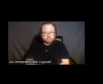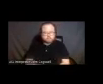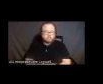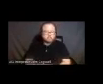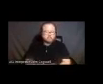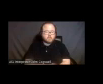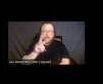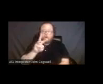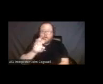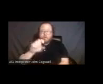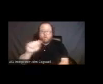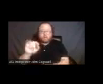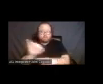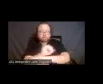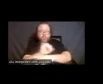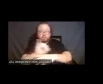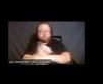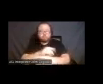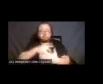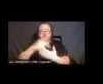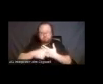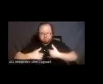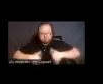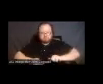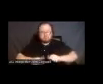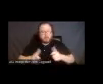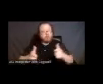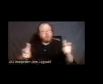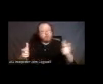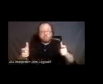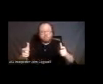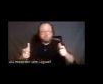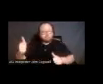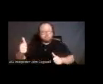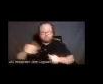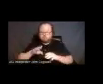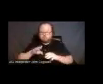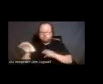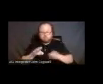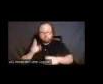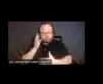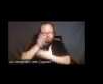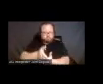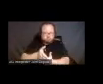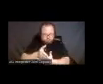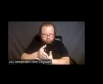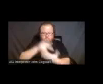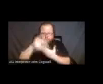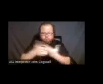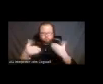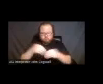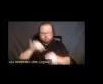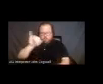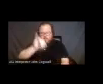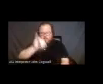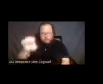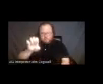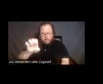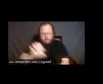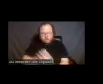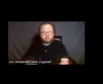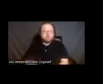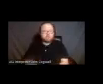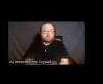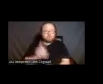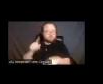The WET internship programs continue to be one of the largest behavioral health internship programs in the Inland Empire. In the